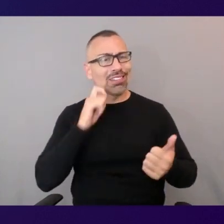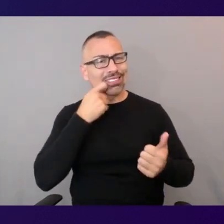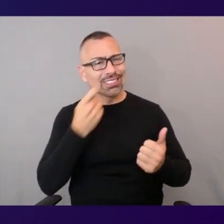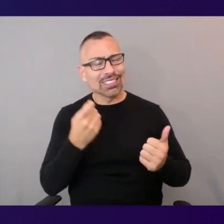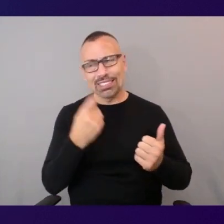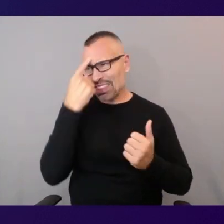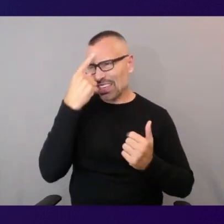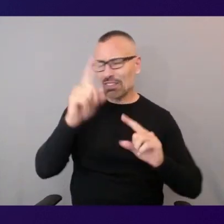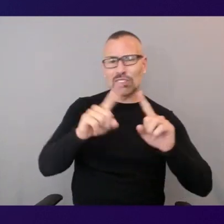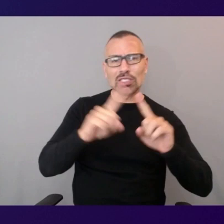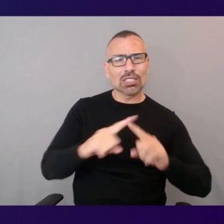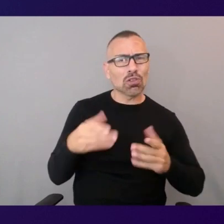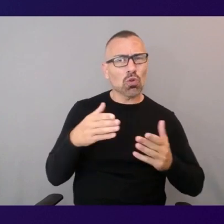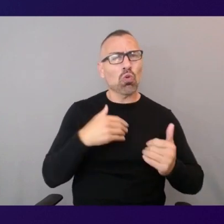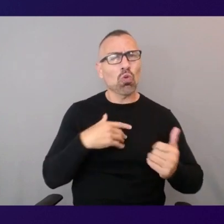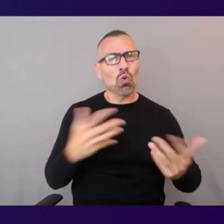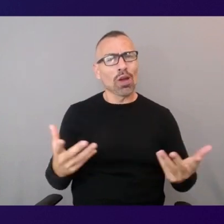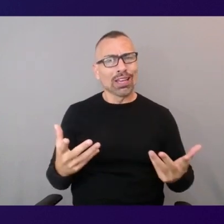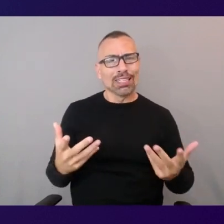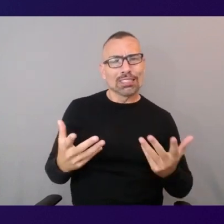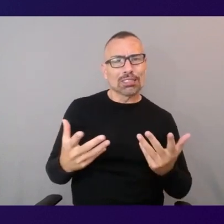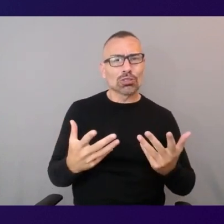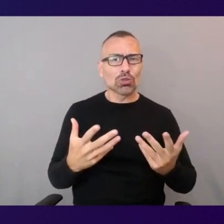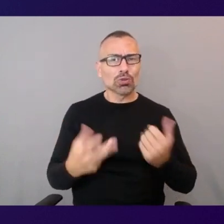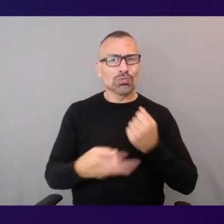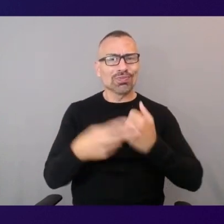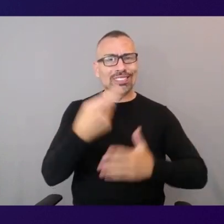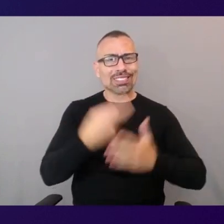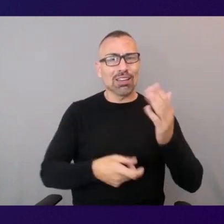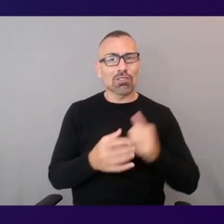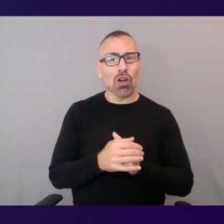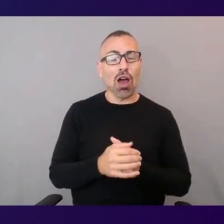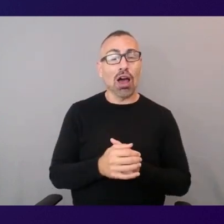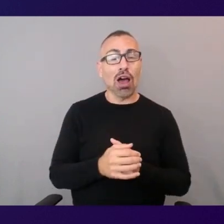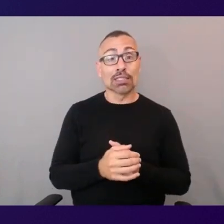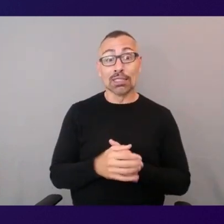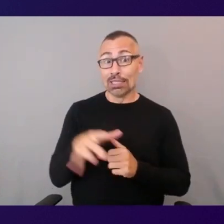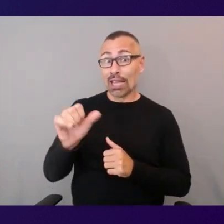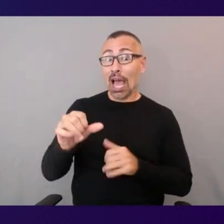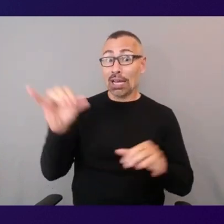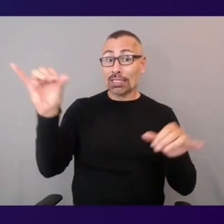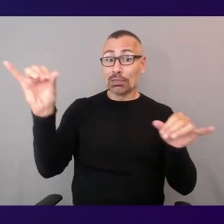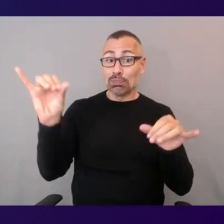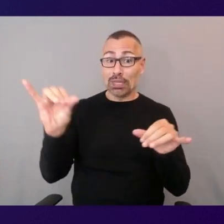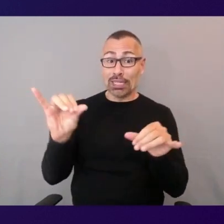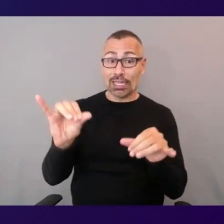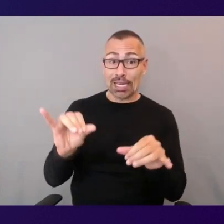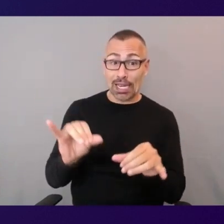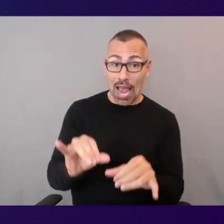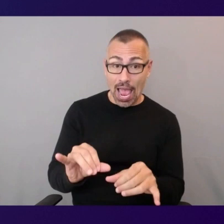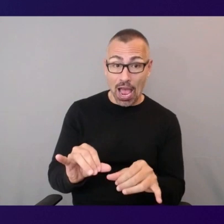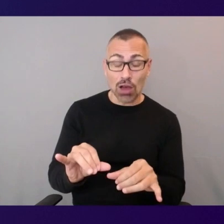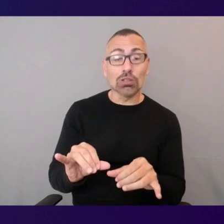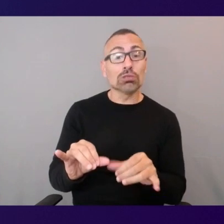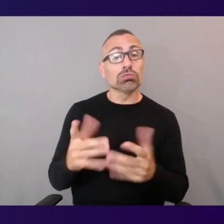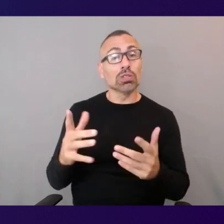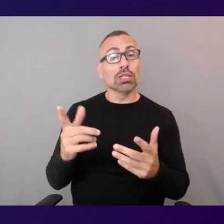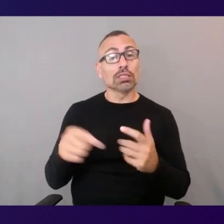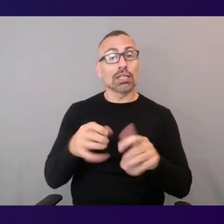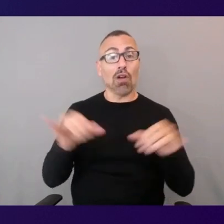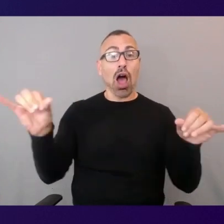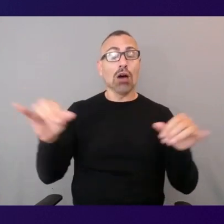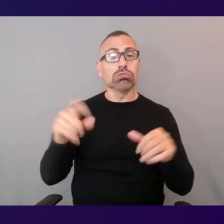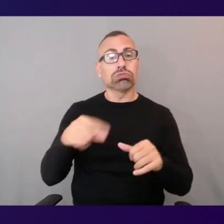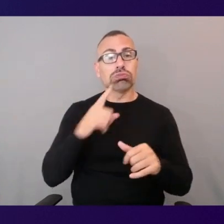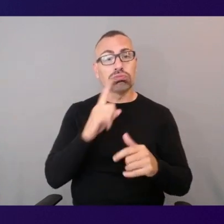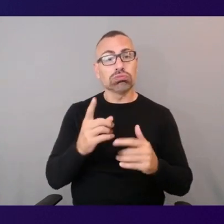Yeah, spinning down is removing a rack, right? And that's a little bit more significant. You need a forklift for that. Yeah, very different. Yeah, that's one